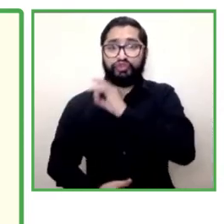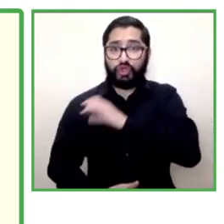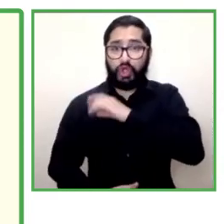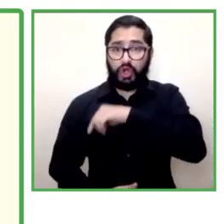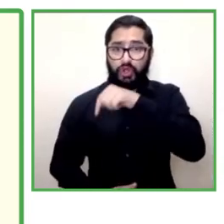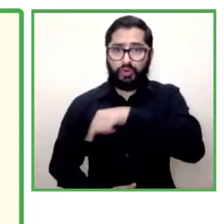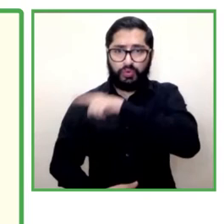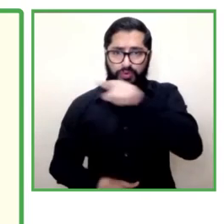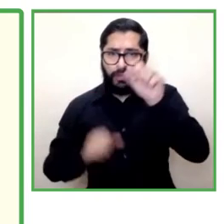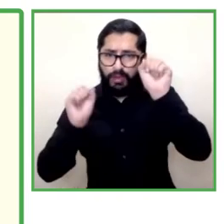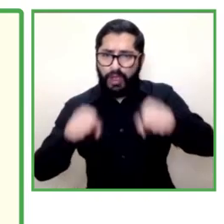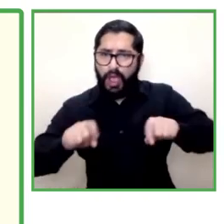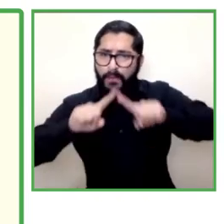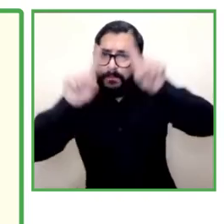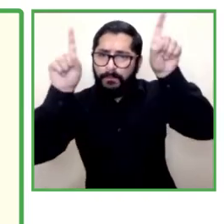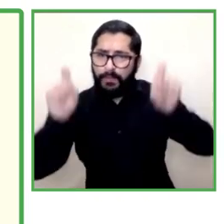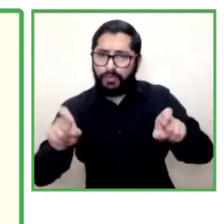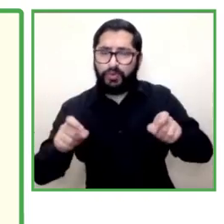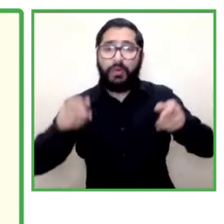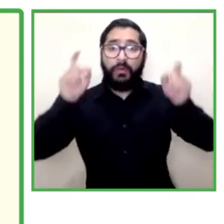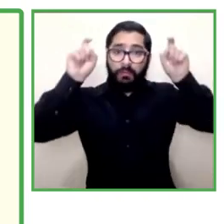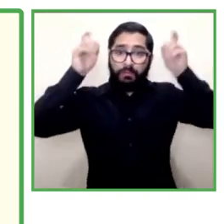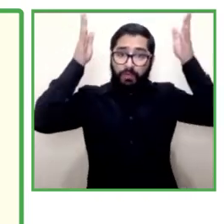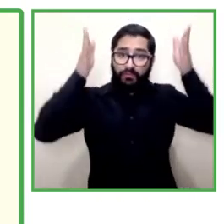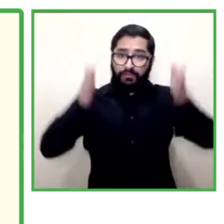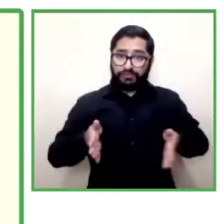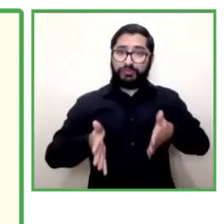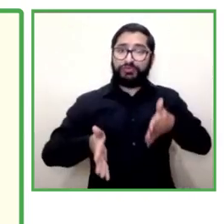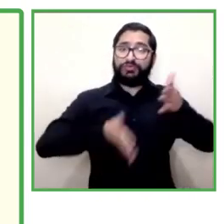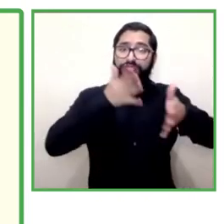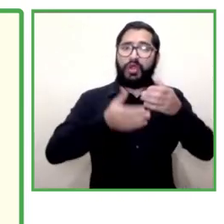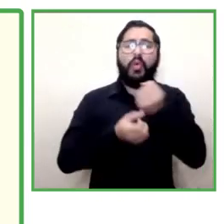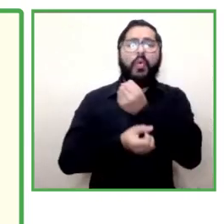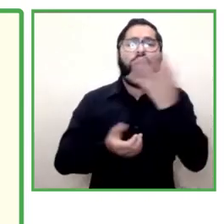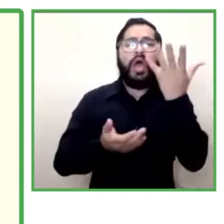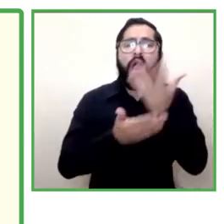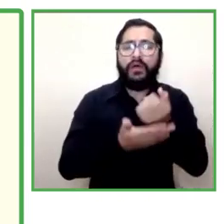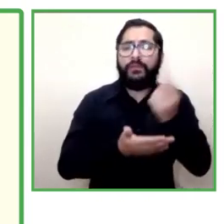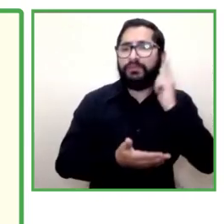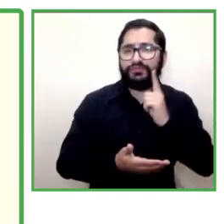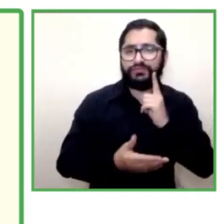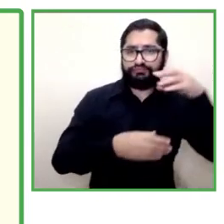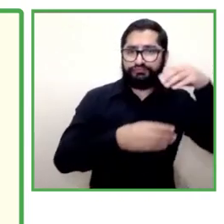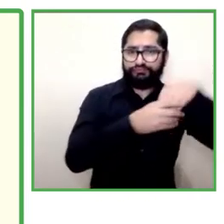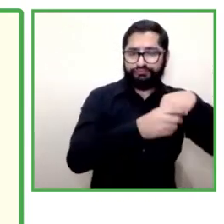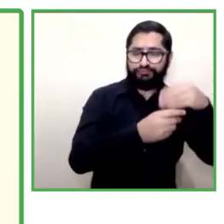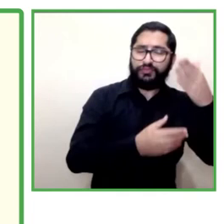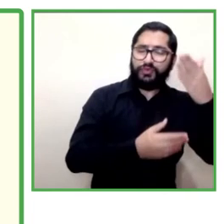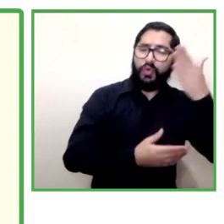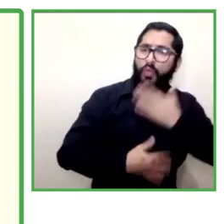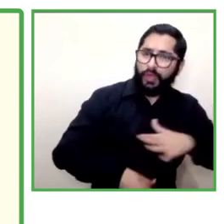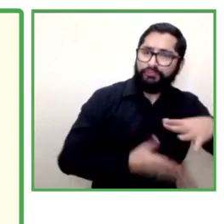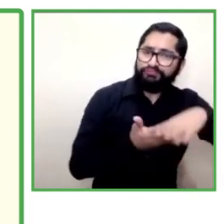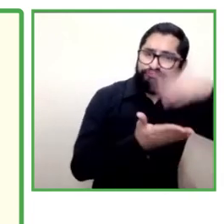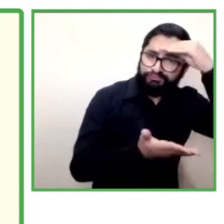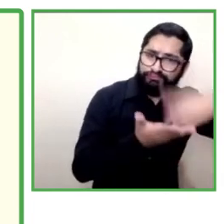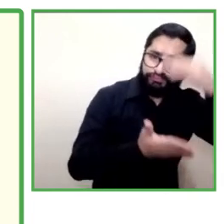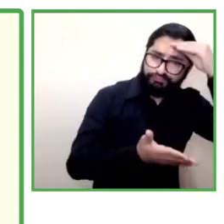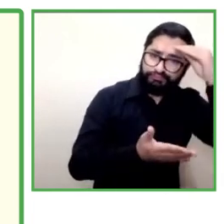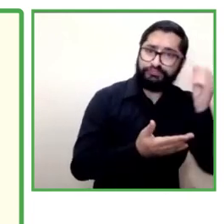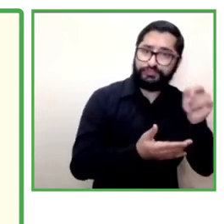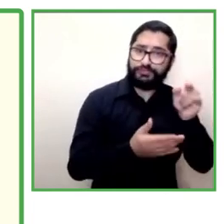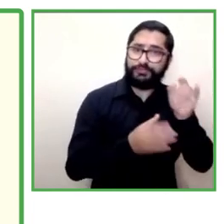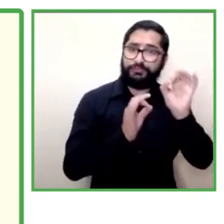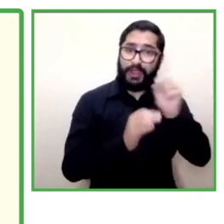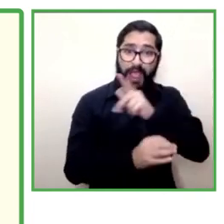language? With our app in Chile, you would then be able to see, reach out to us and ask, in my 1 hour driving